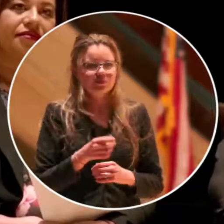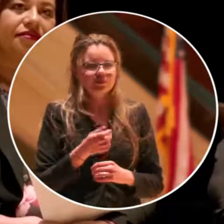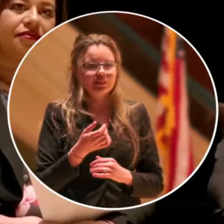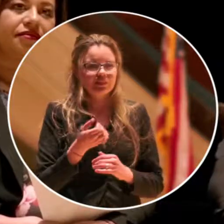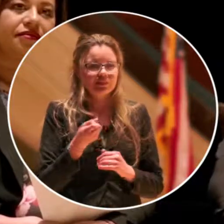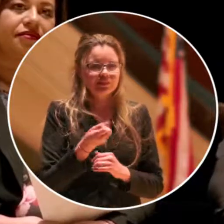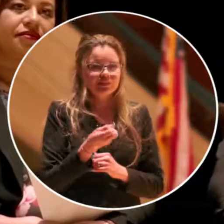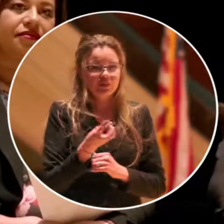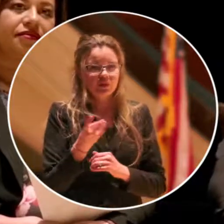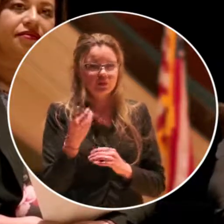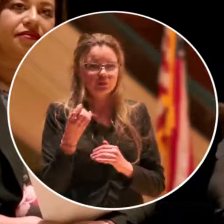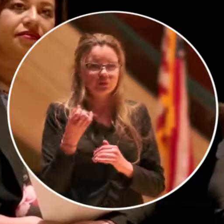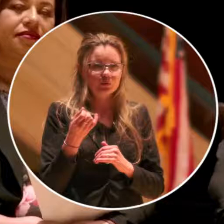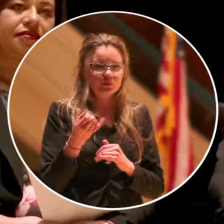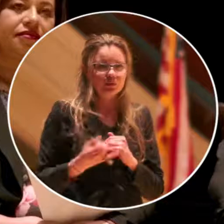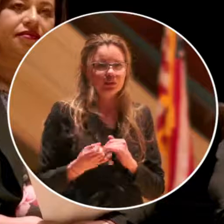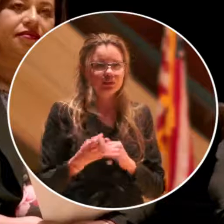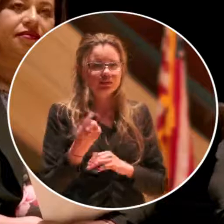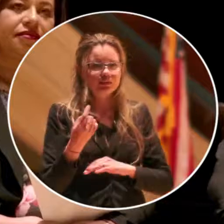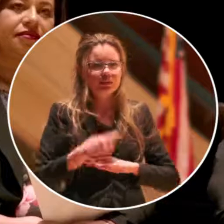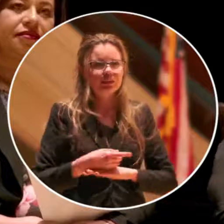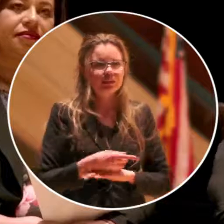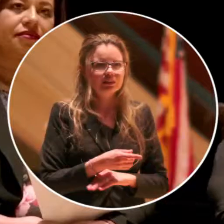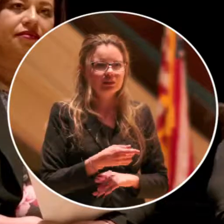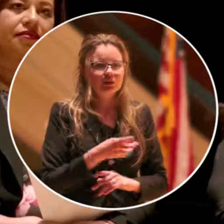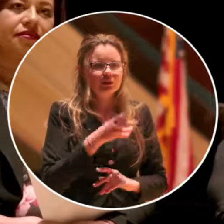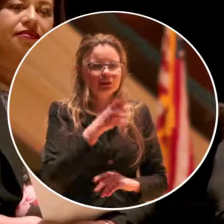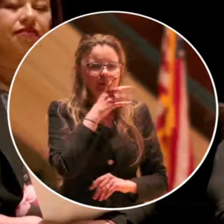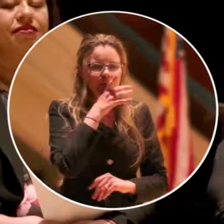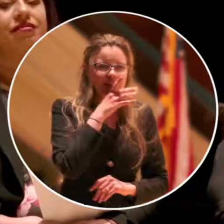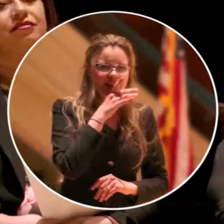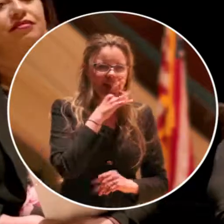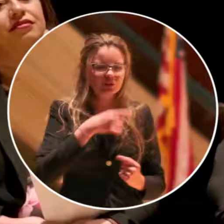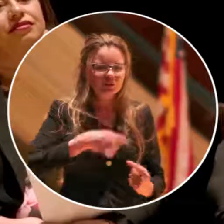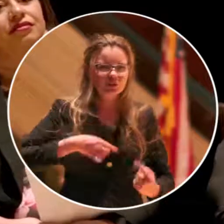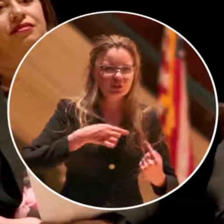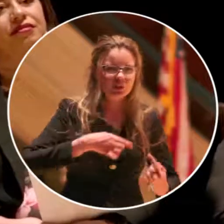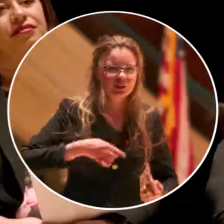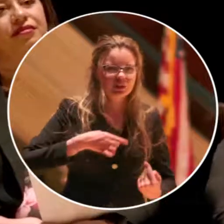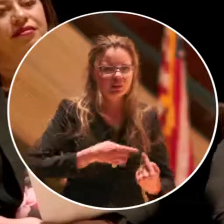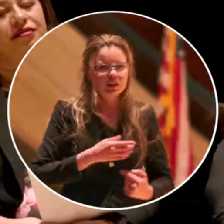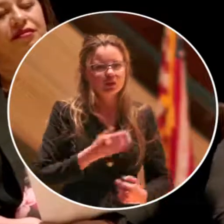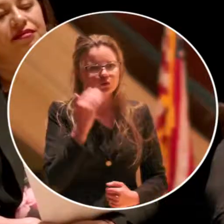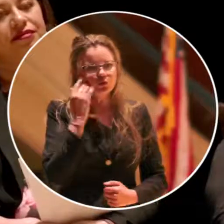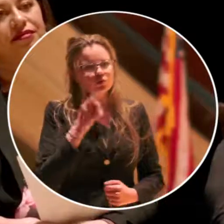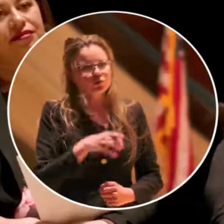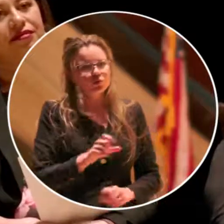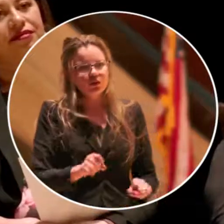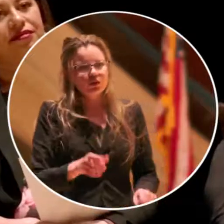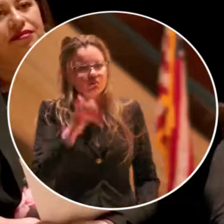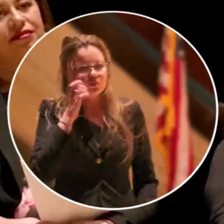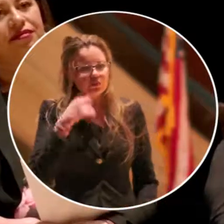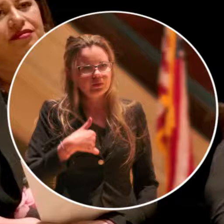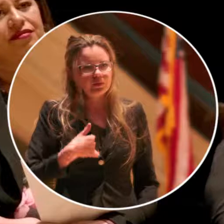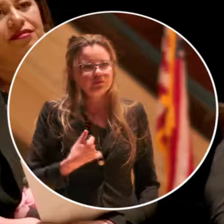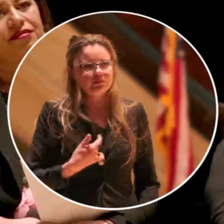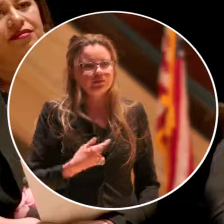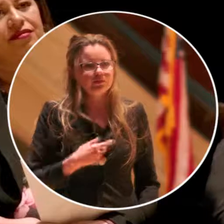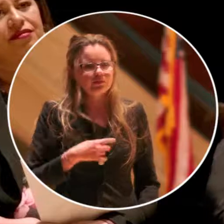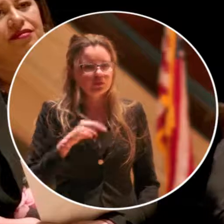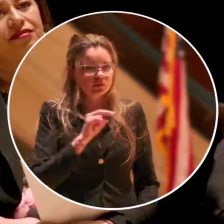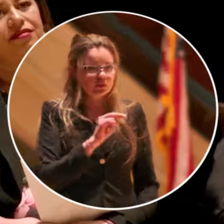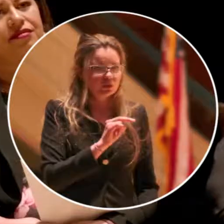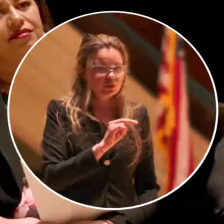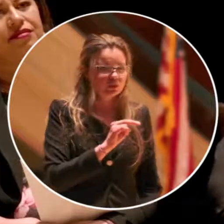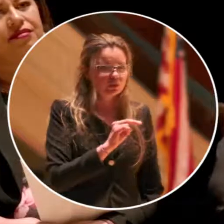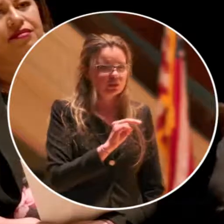speak, but I know she heard me. This past January, it was heartbreaking to lay eyes on her after 3 years at the